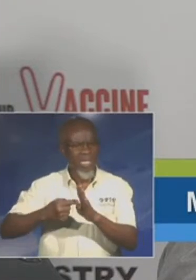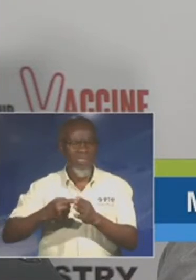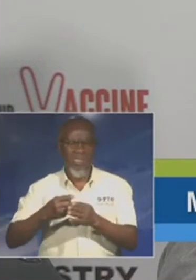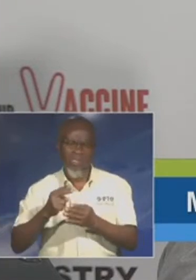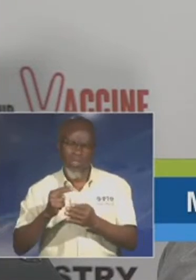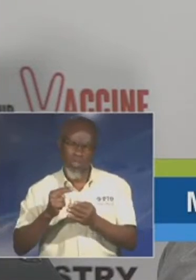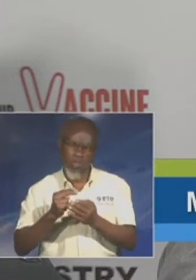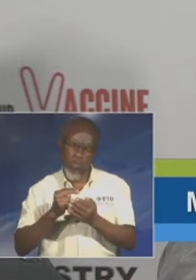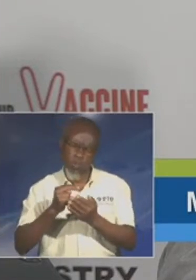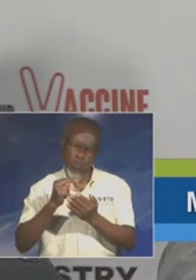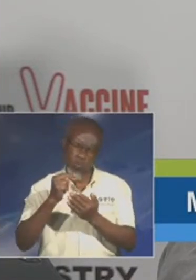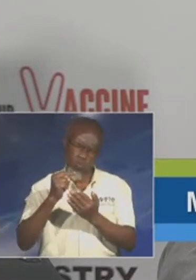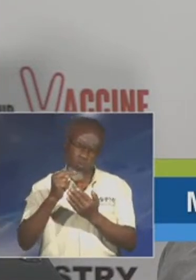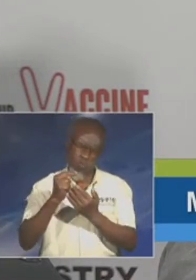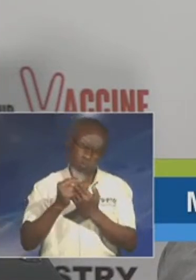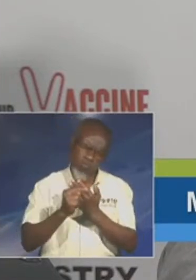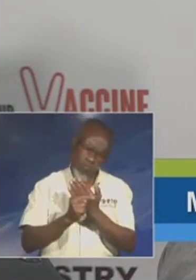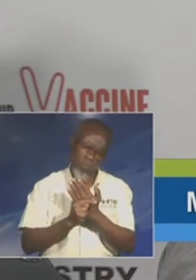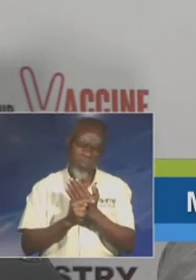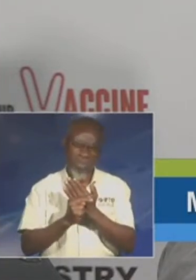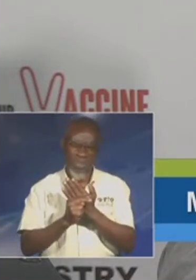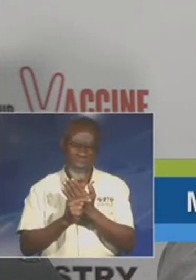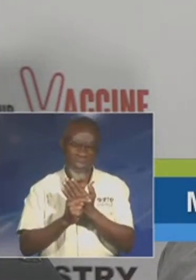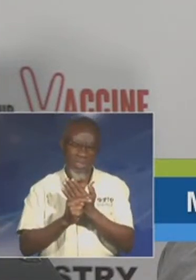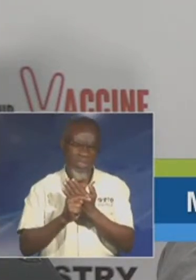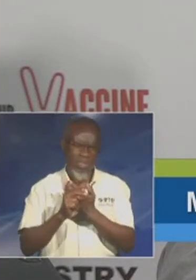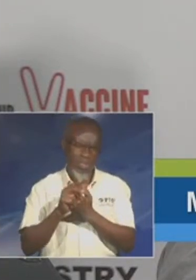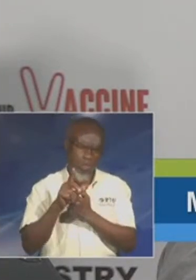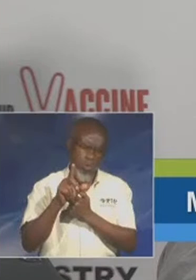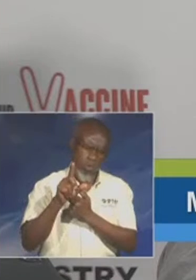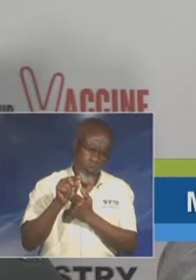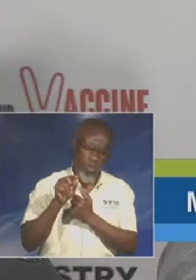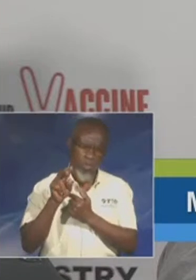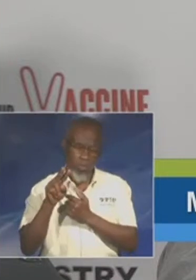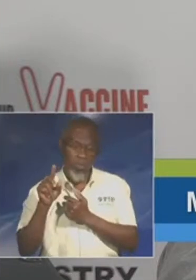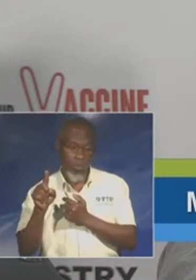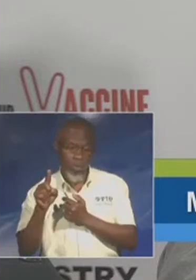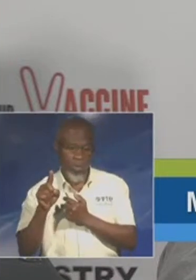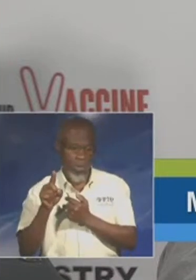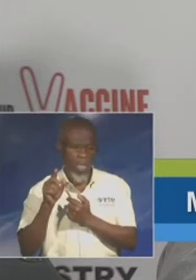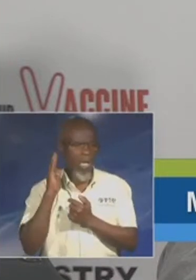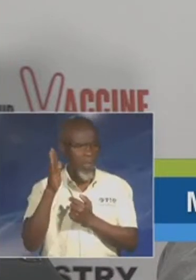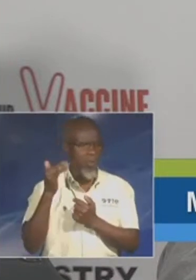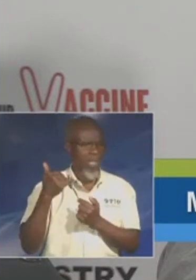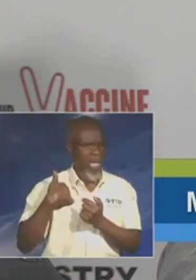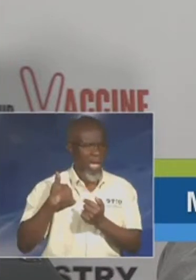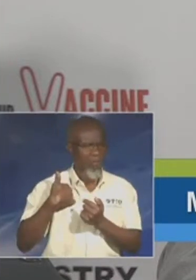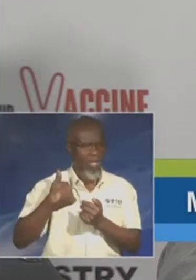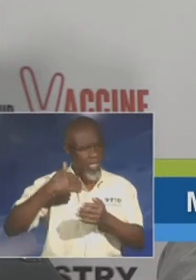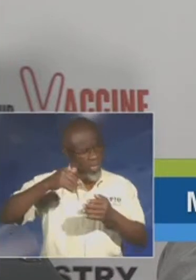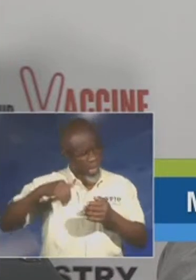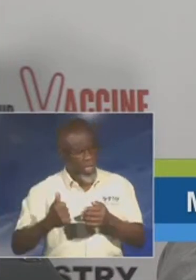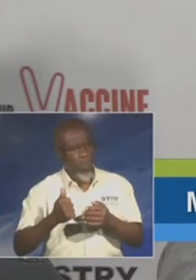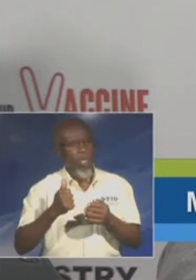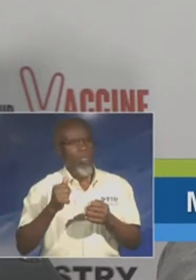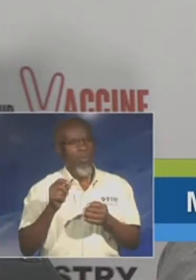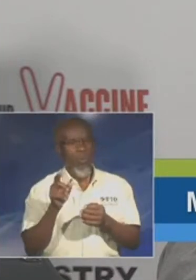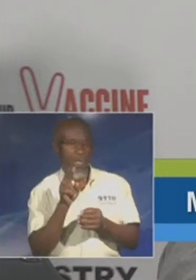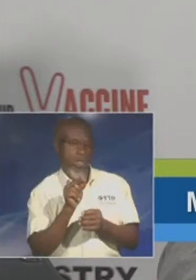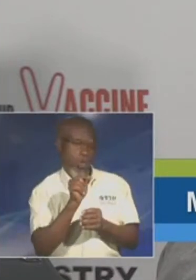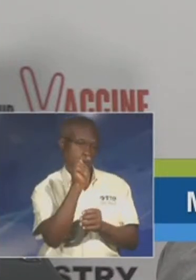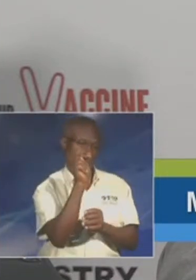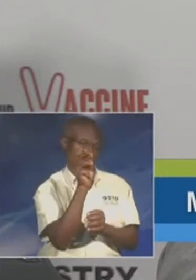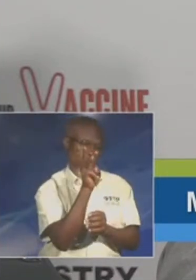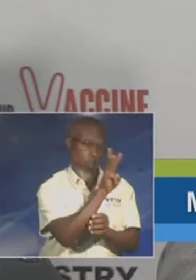year, Dr. Paul. Dr. Paul, yes. And there are plans to start one in Northwest, because we